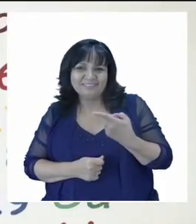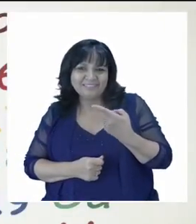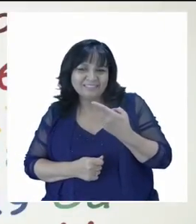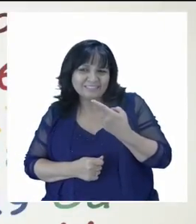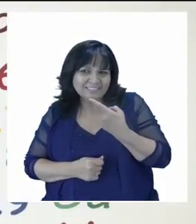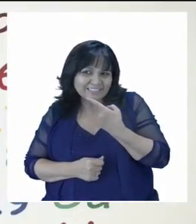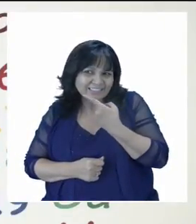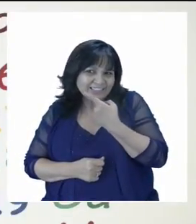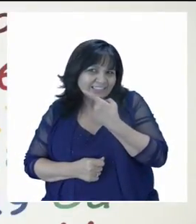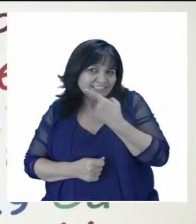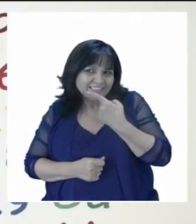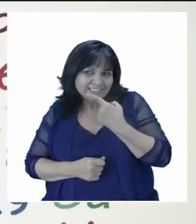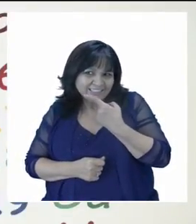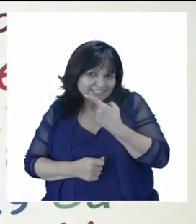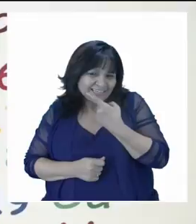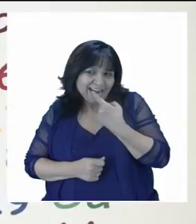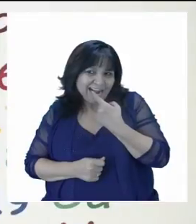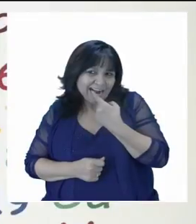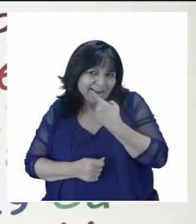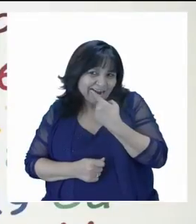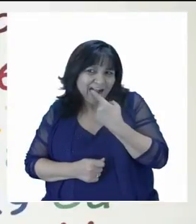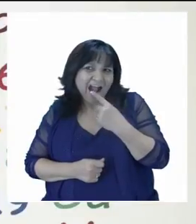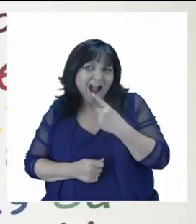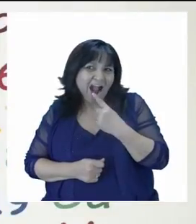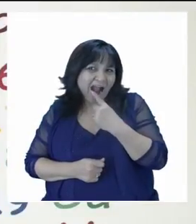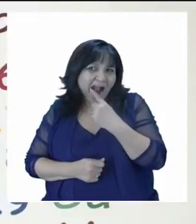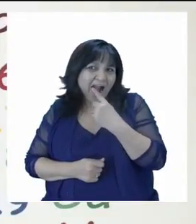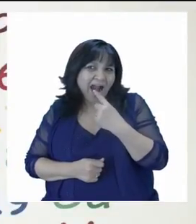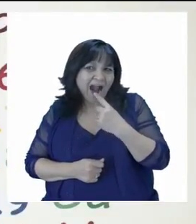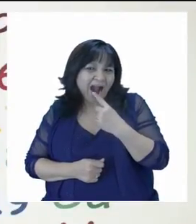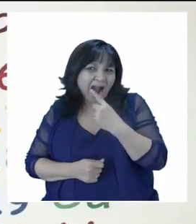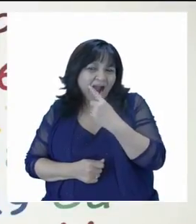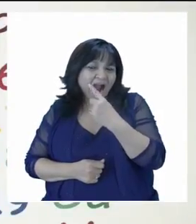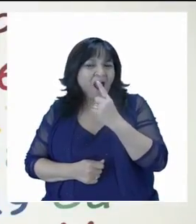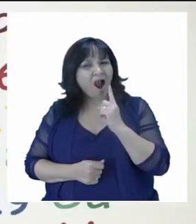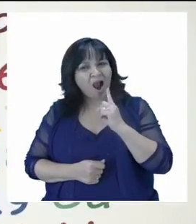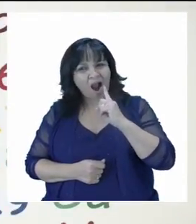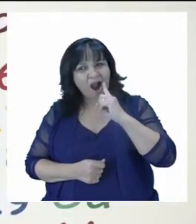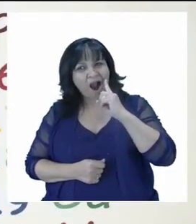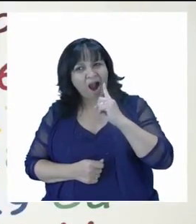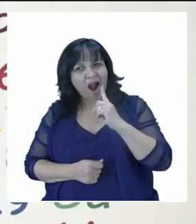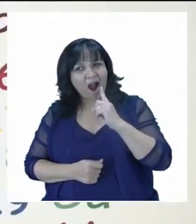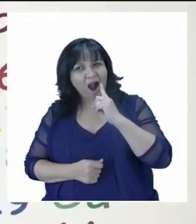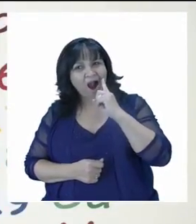And open your mouth. And we're going to go inside.